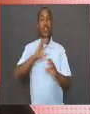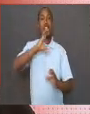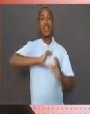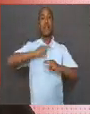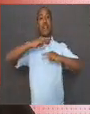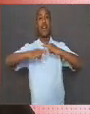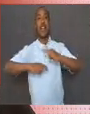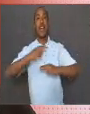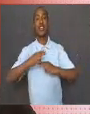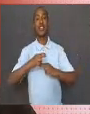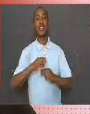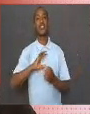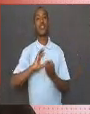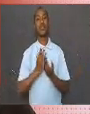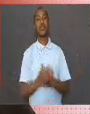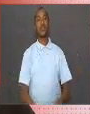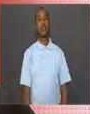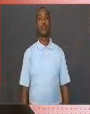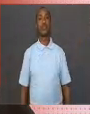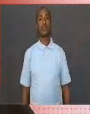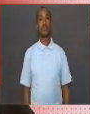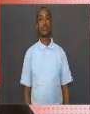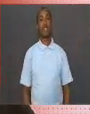a chemical reaction, though.